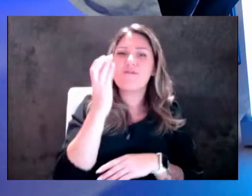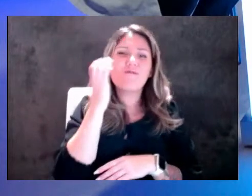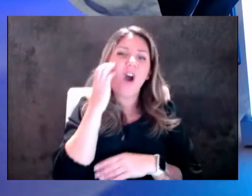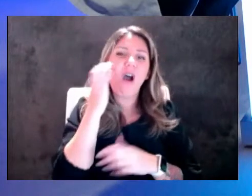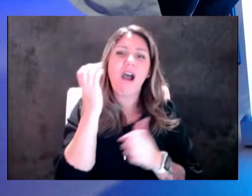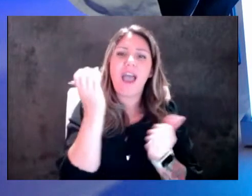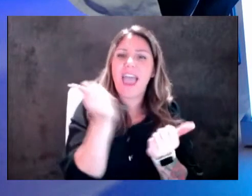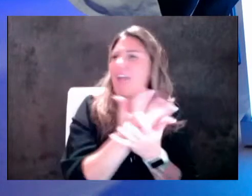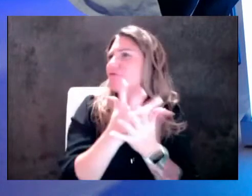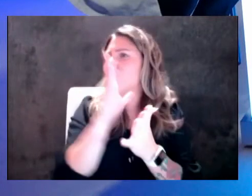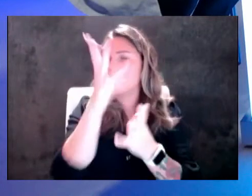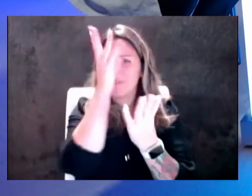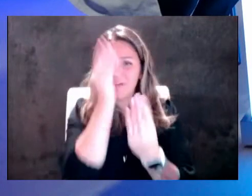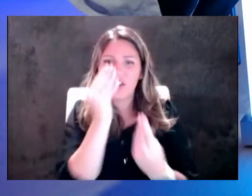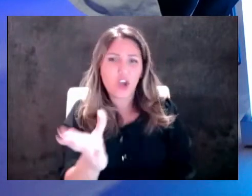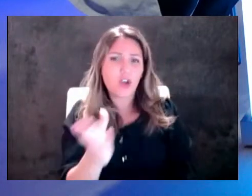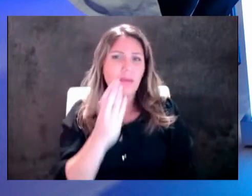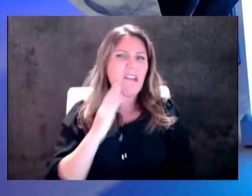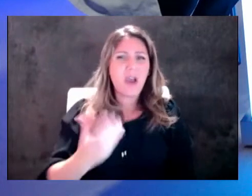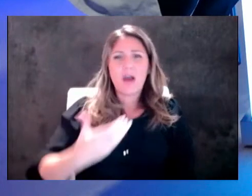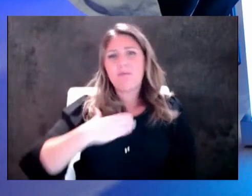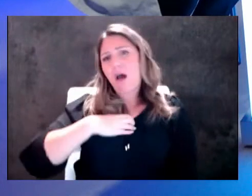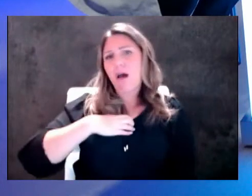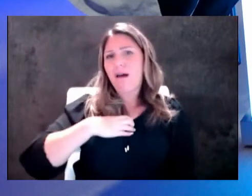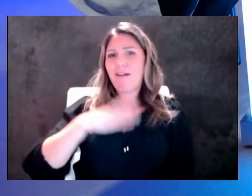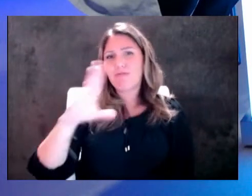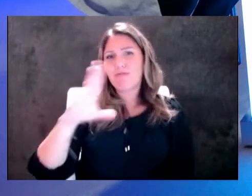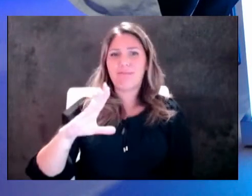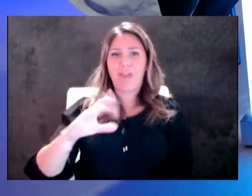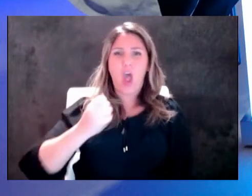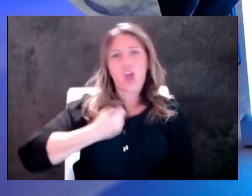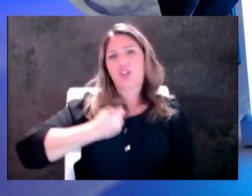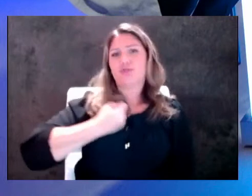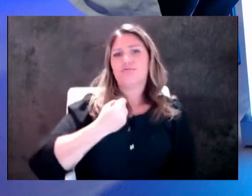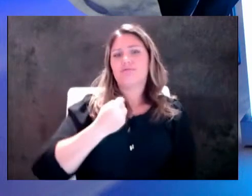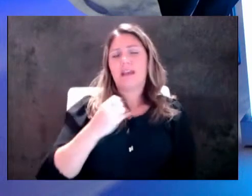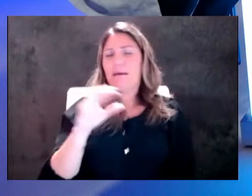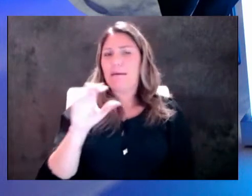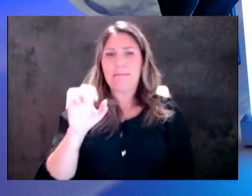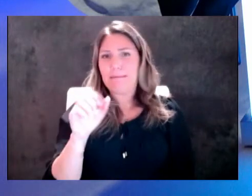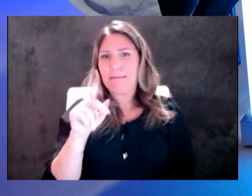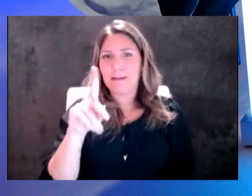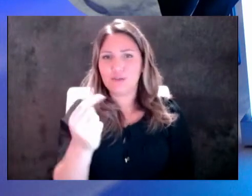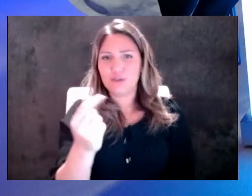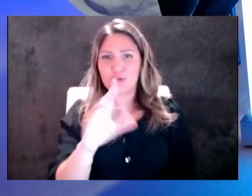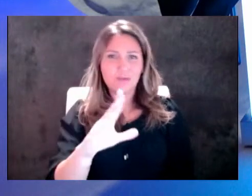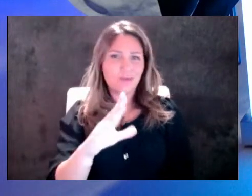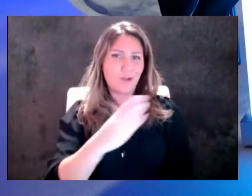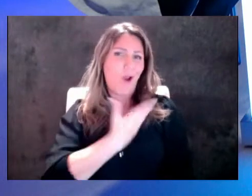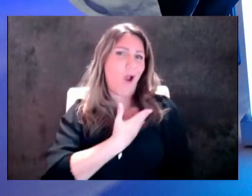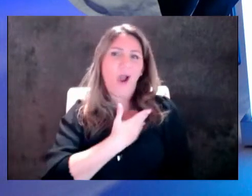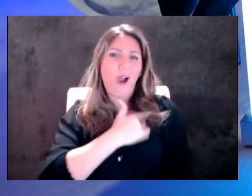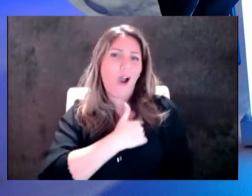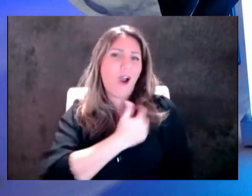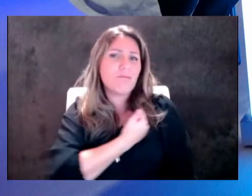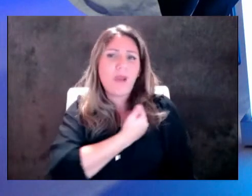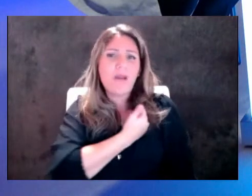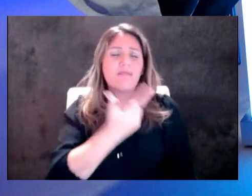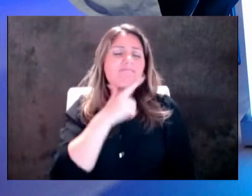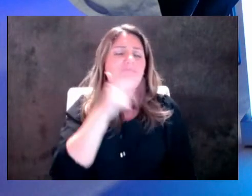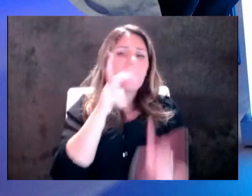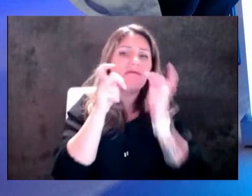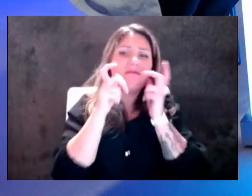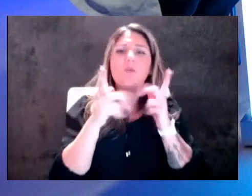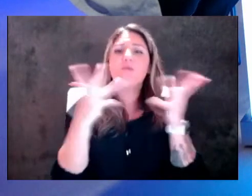able to hold it here. I'll get an ultrasound on my heart. I'll be able to get an EKG for my heart. I'm going to listen to people's lungs. Tell me, what do you see in the